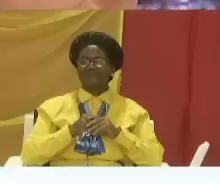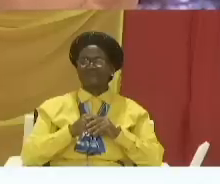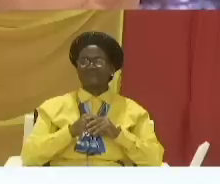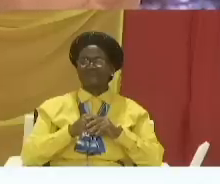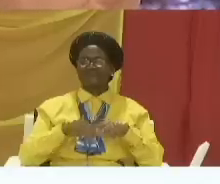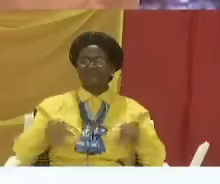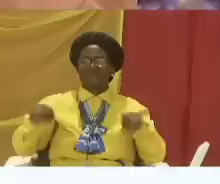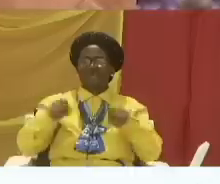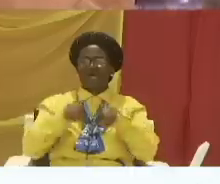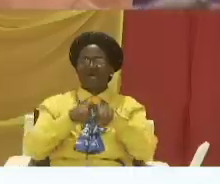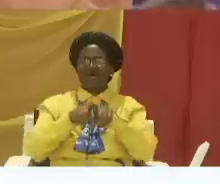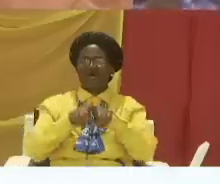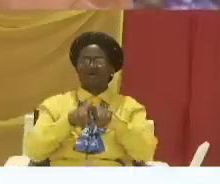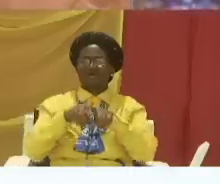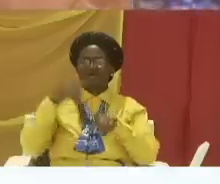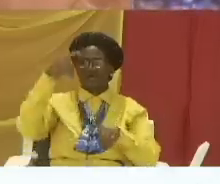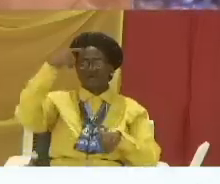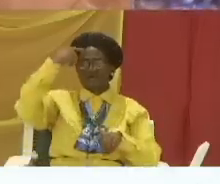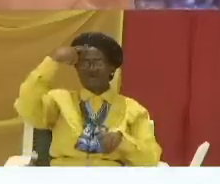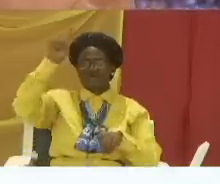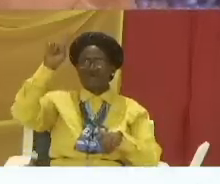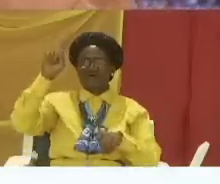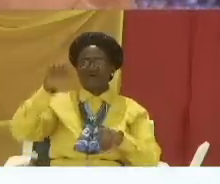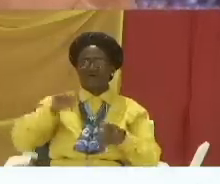As for those babies,